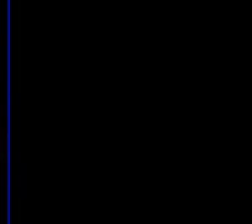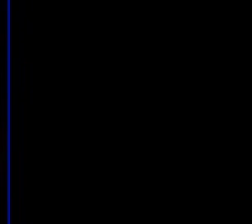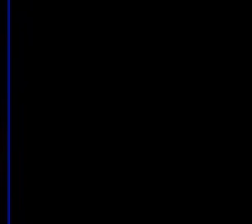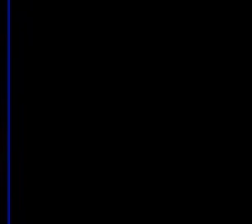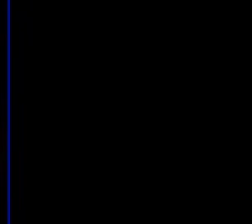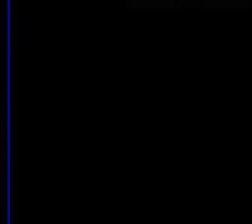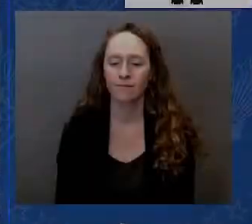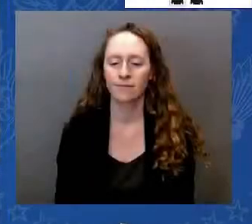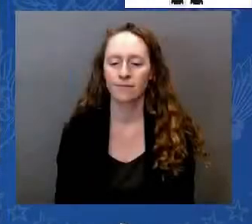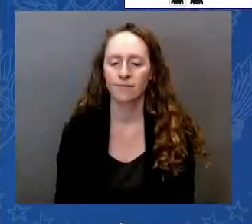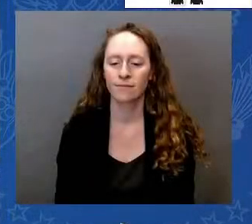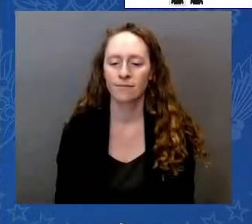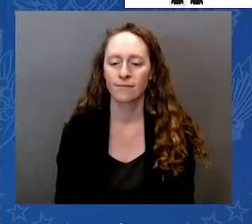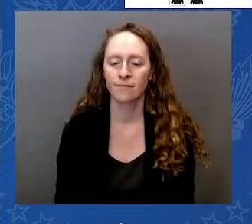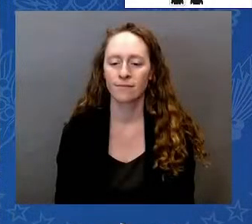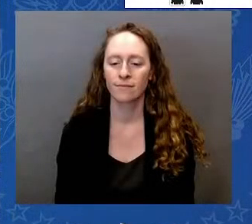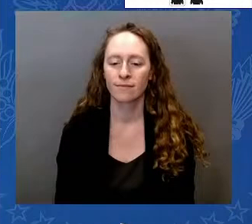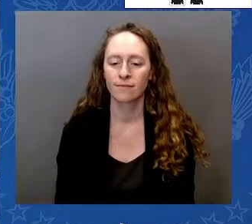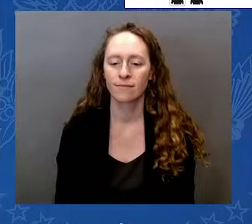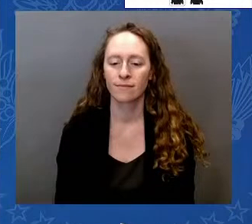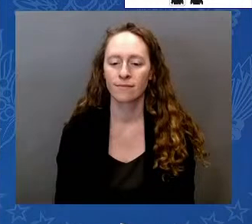started.